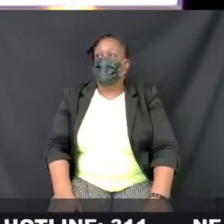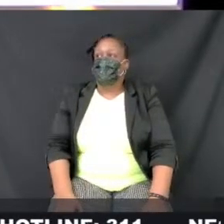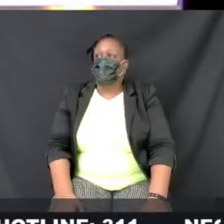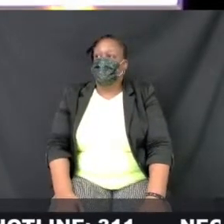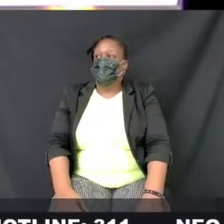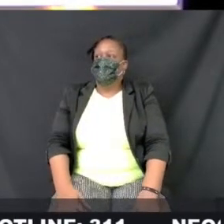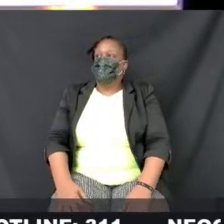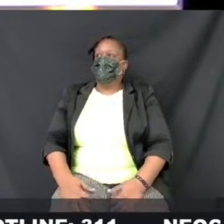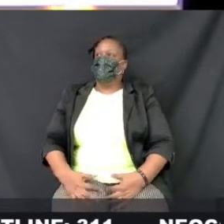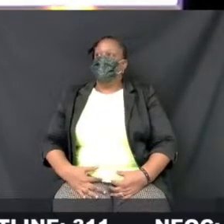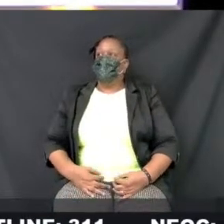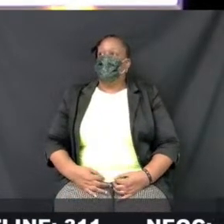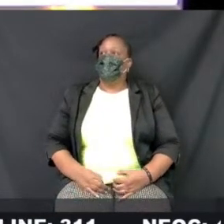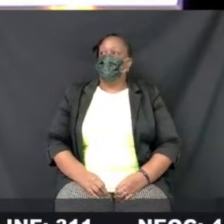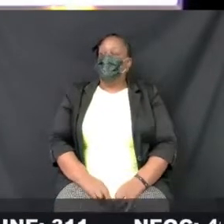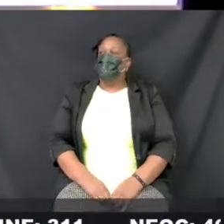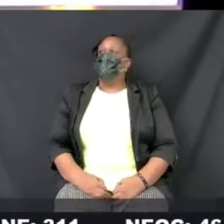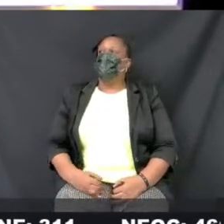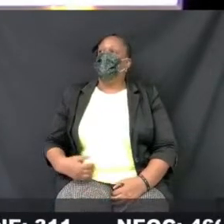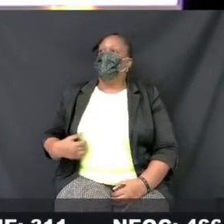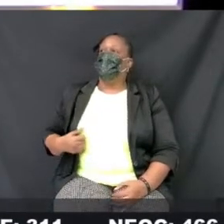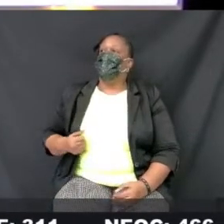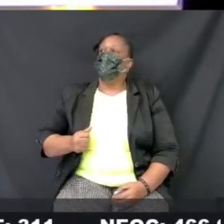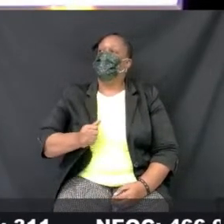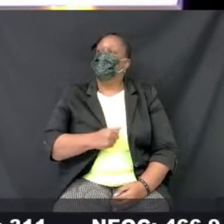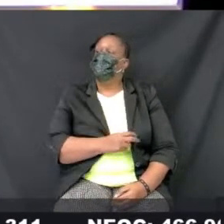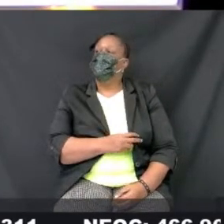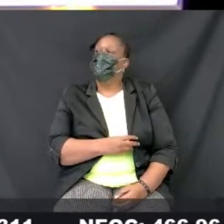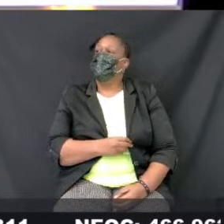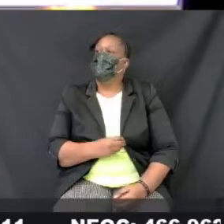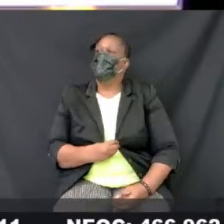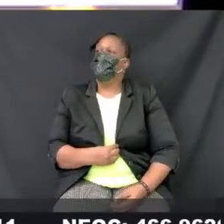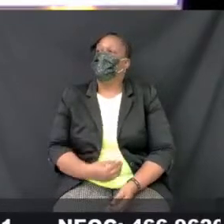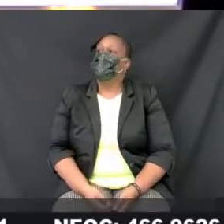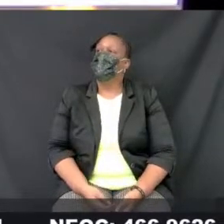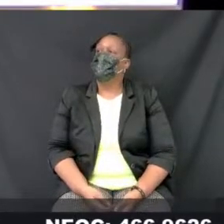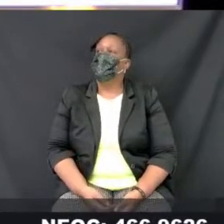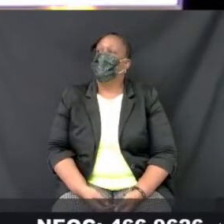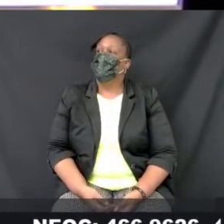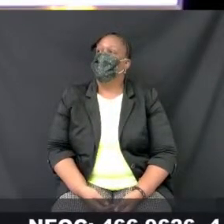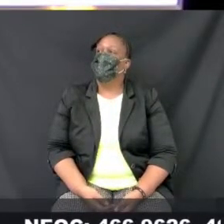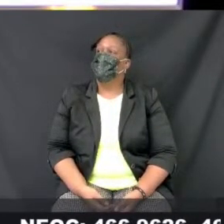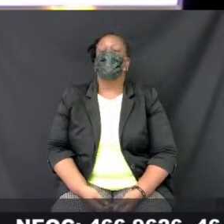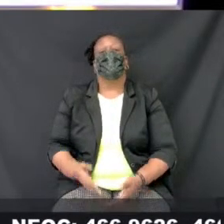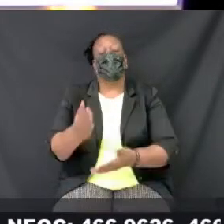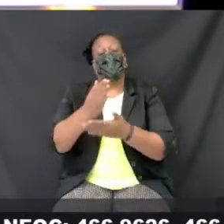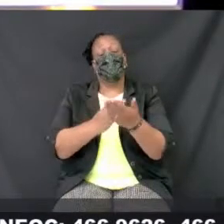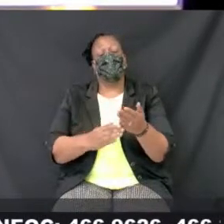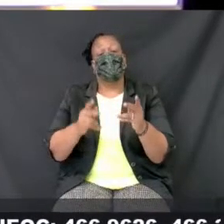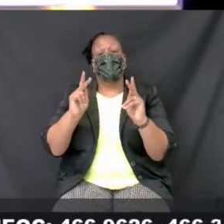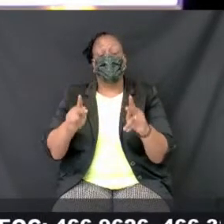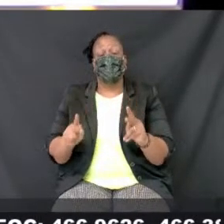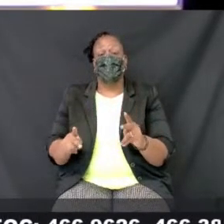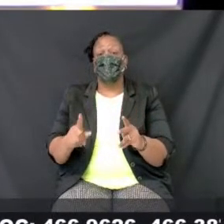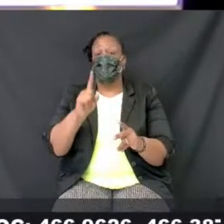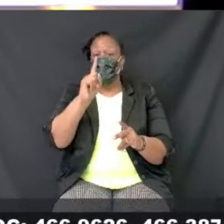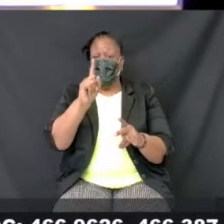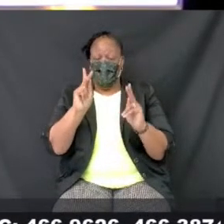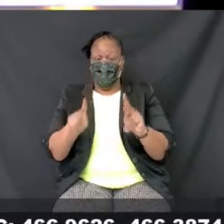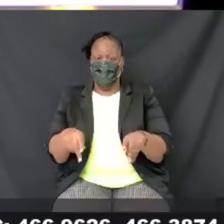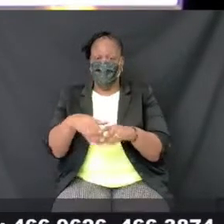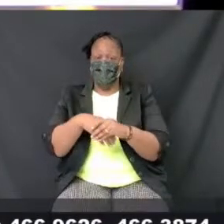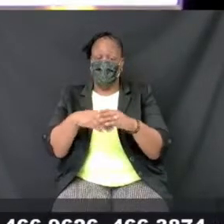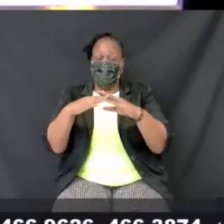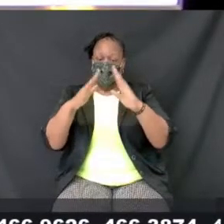person in the house positive and the others are negative, and persons are able to comfortably isolate within a home and not infect the other persons